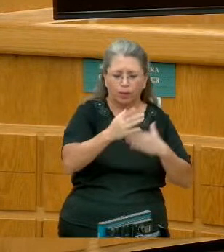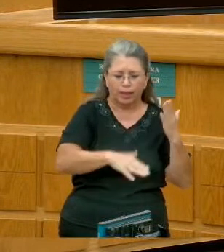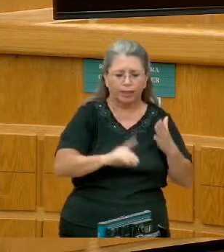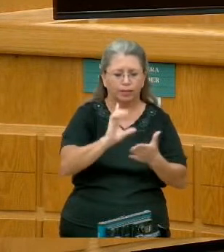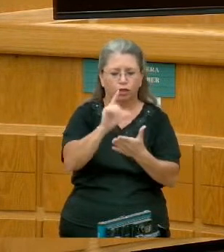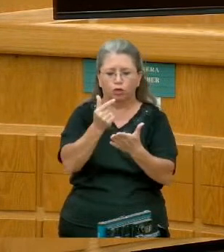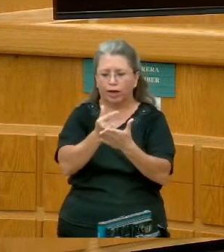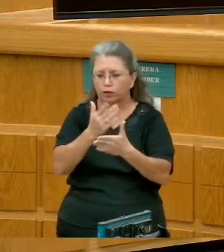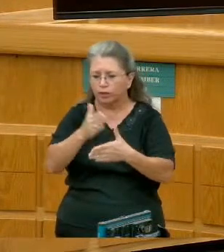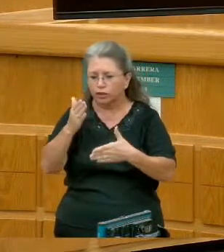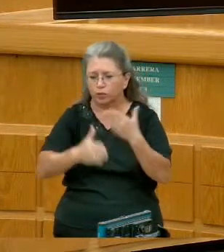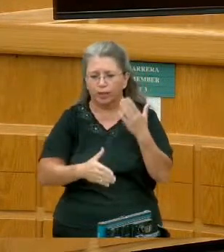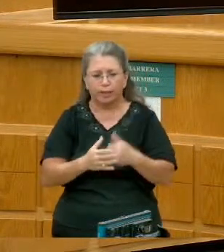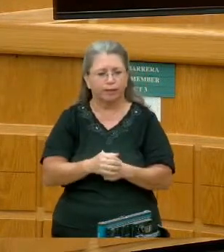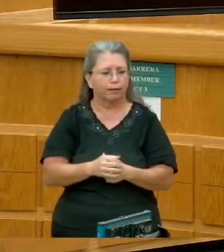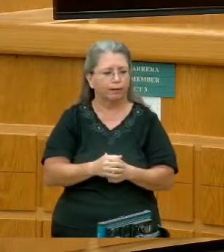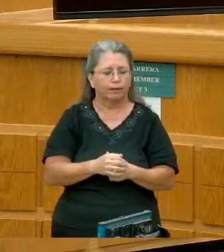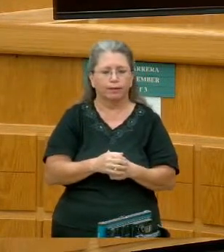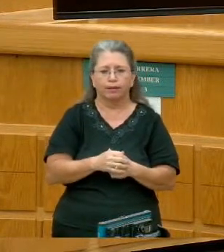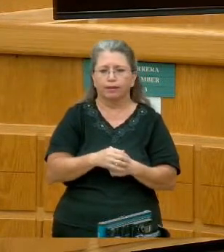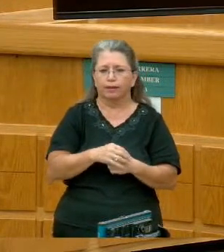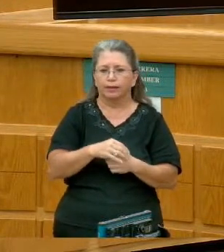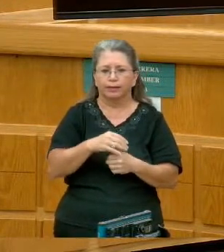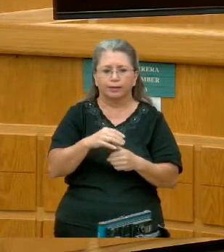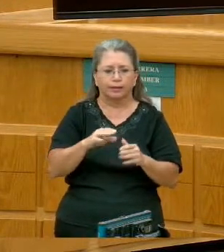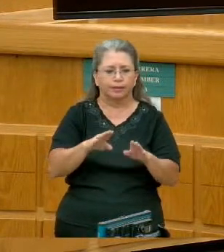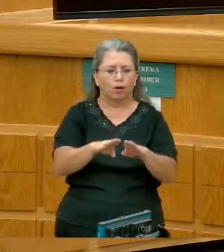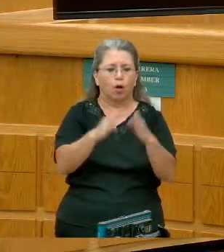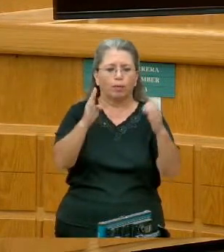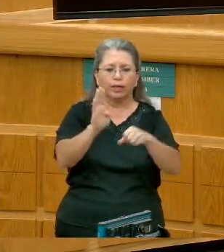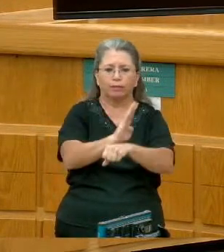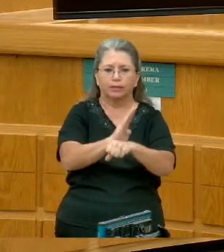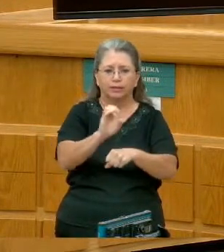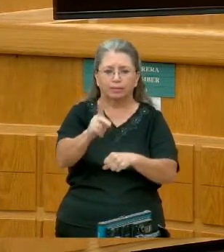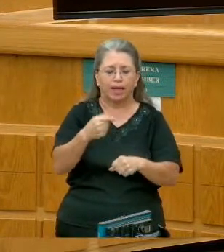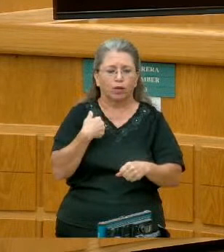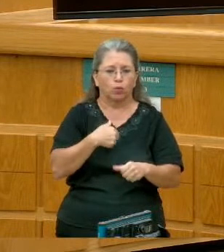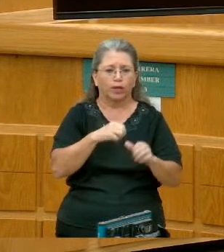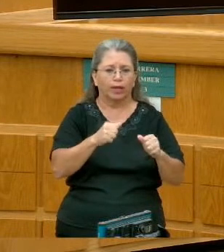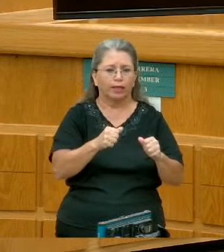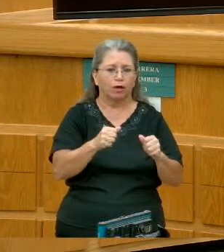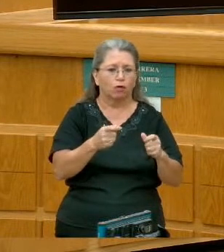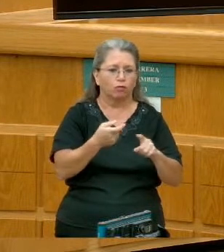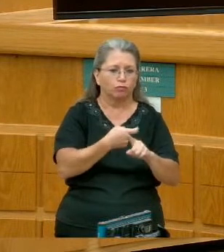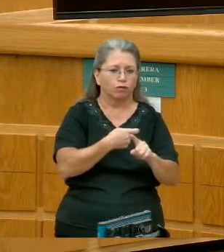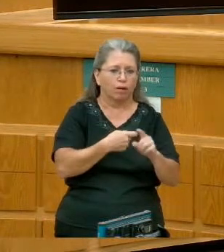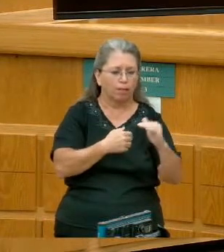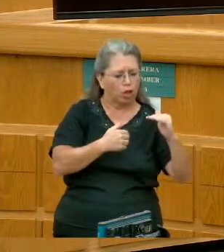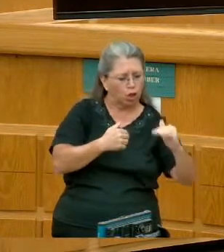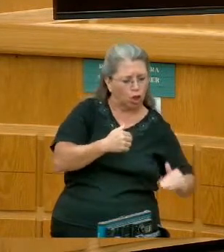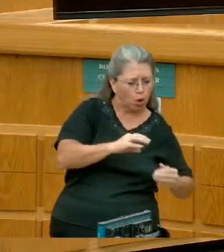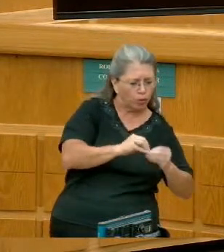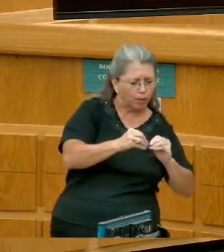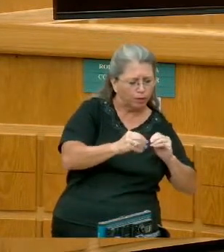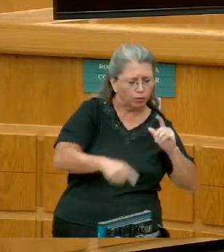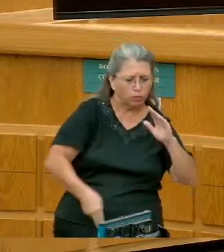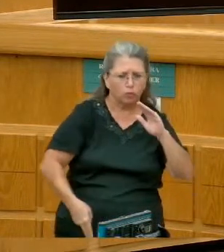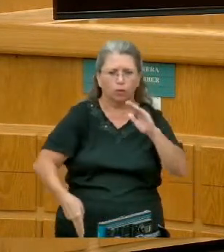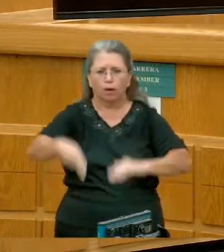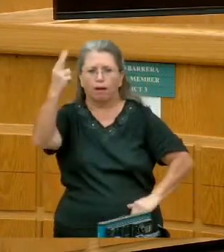summer, and getting back to business, that we can go from here to here.